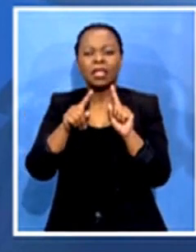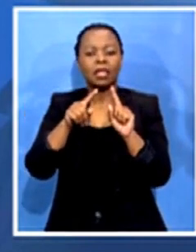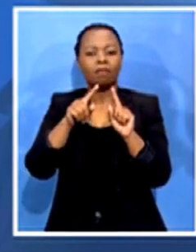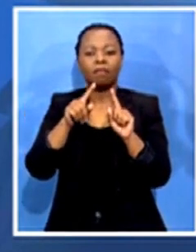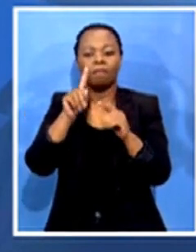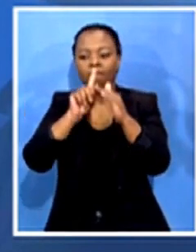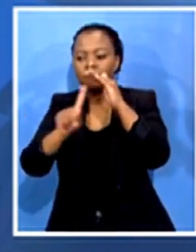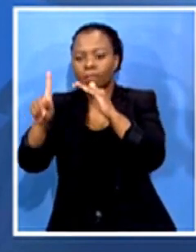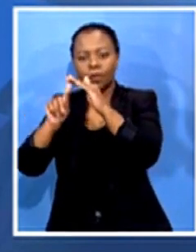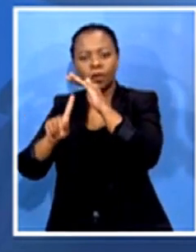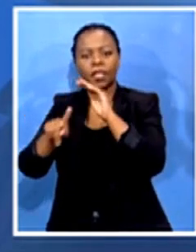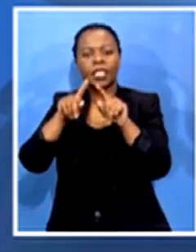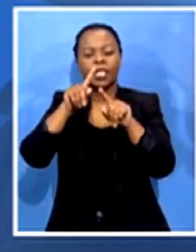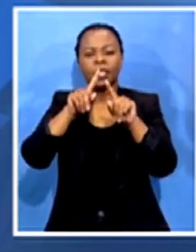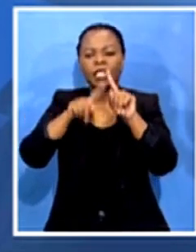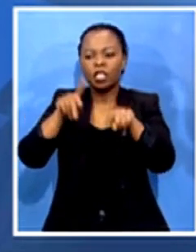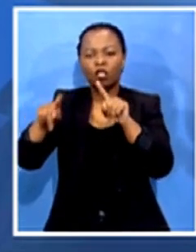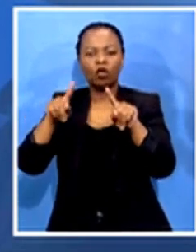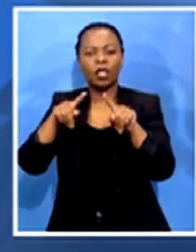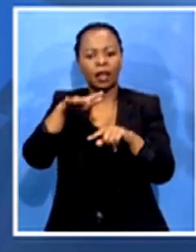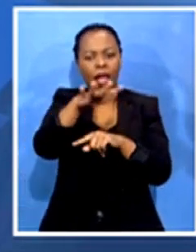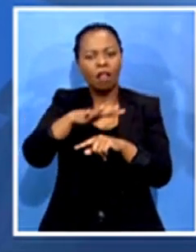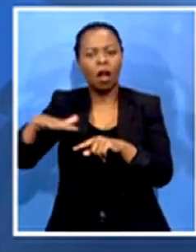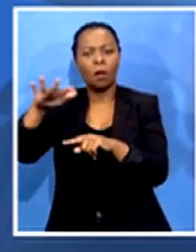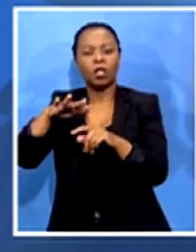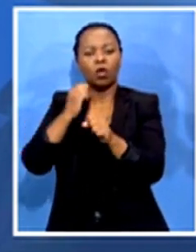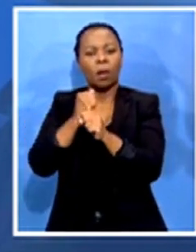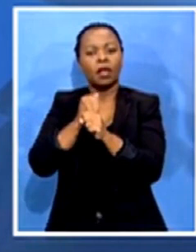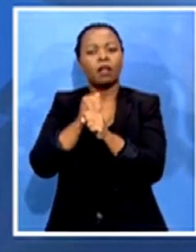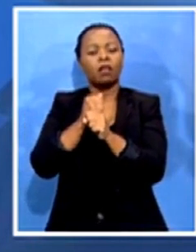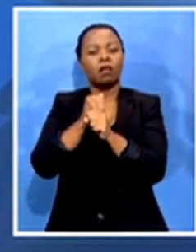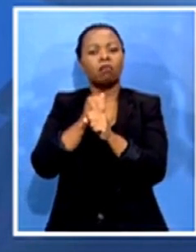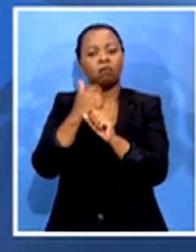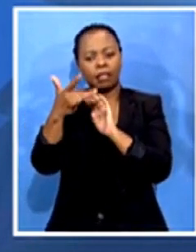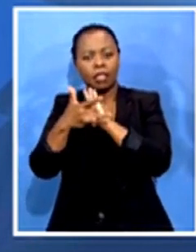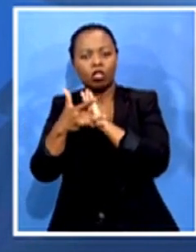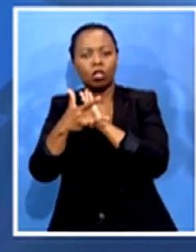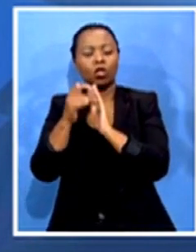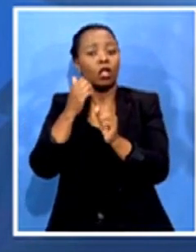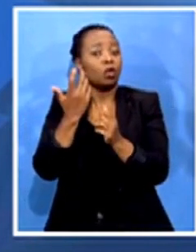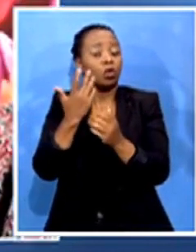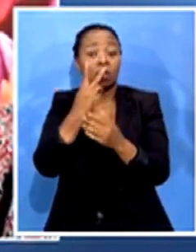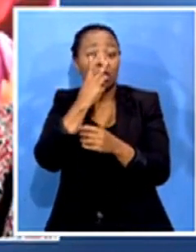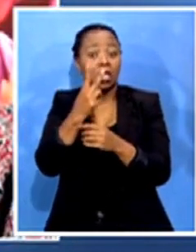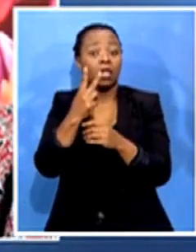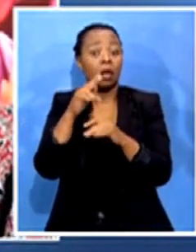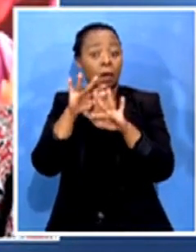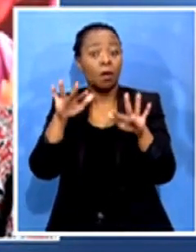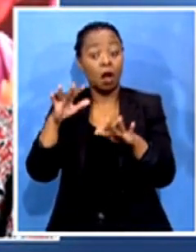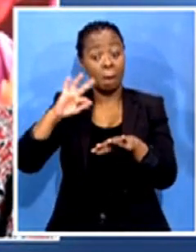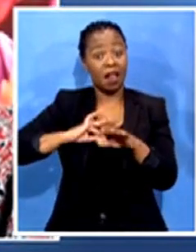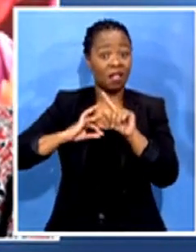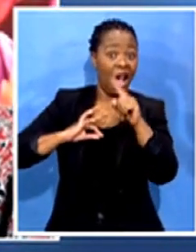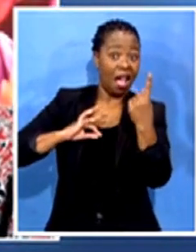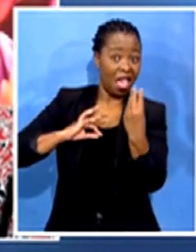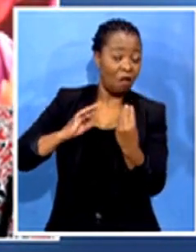make a digital assessment as to whether the people have the other benefits or not. Ms. Memela, before we let you